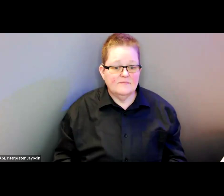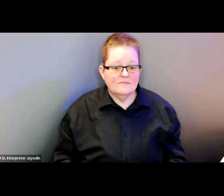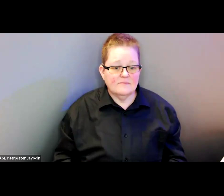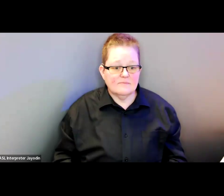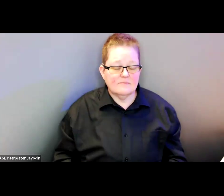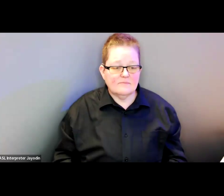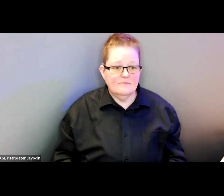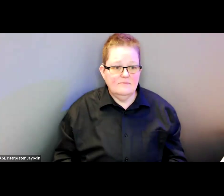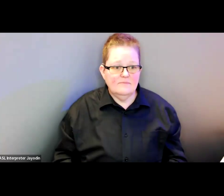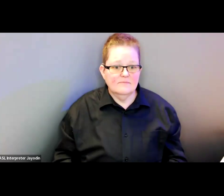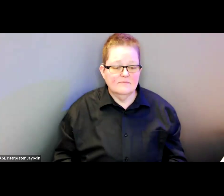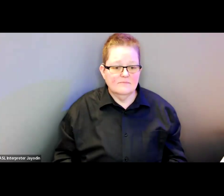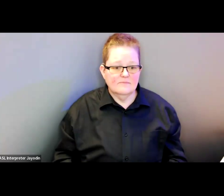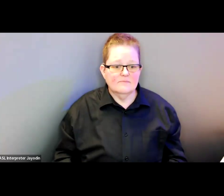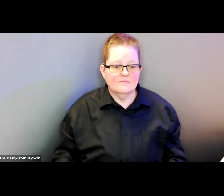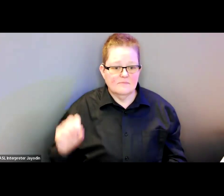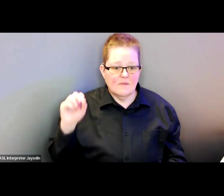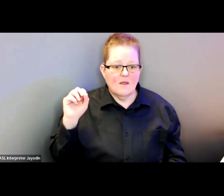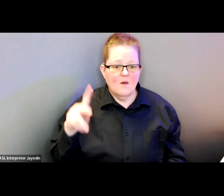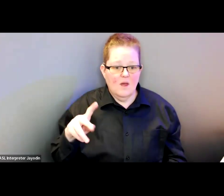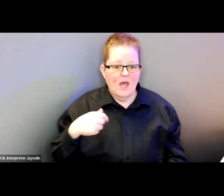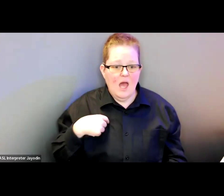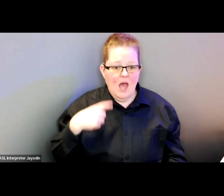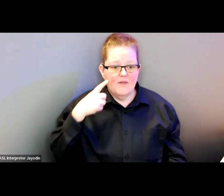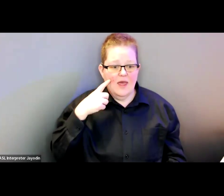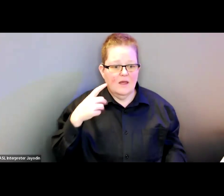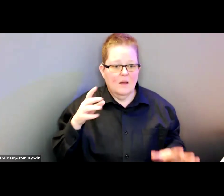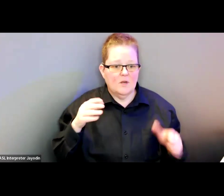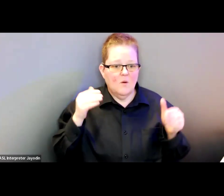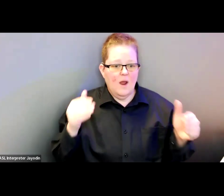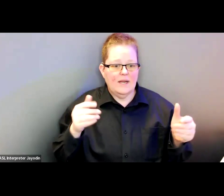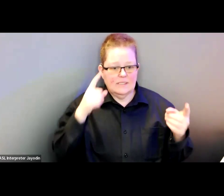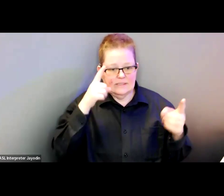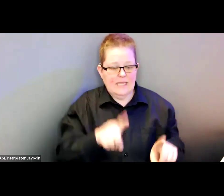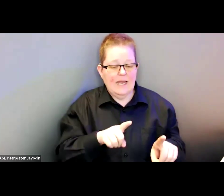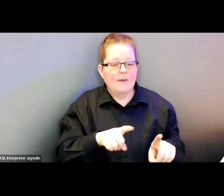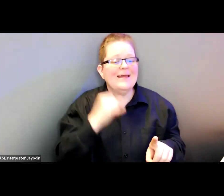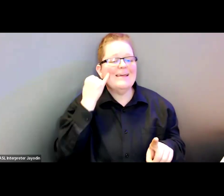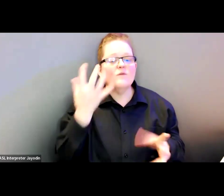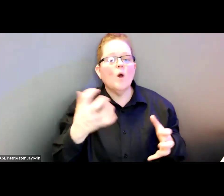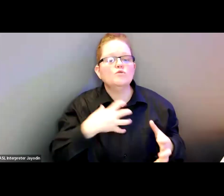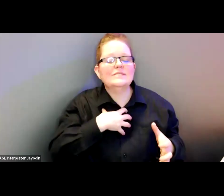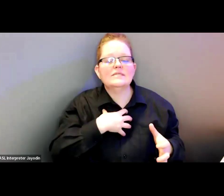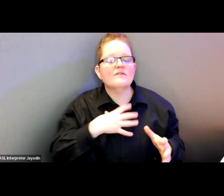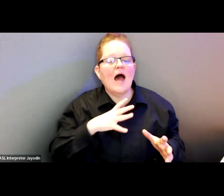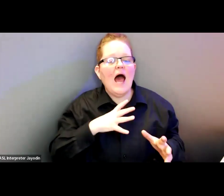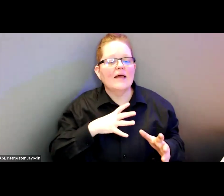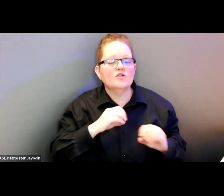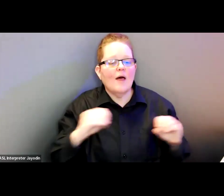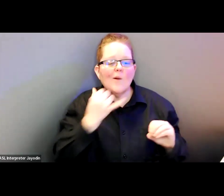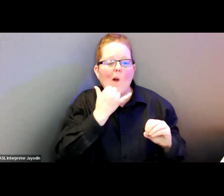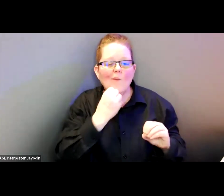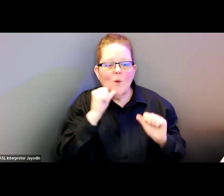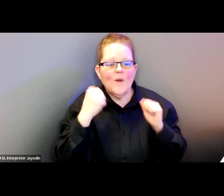Okay, I'm seeing no. So I'm going to do this by unanimous consent, but if you object, there's nothing wrong with object. Like we don't have to all agree. What Josh did